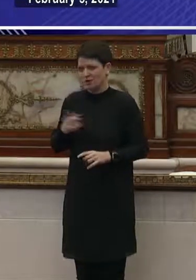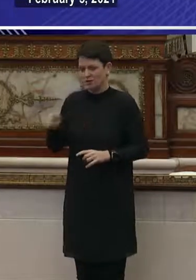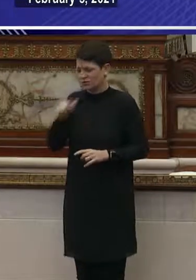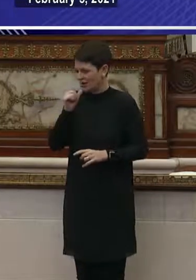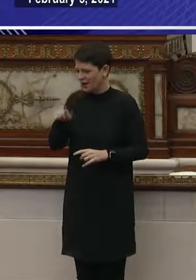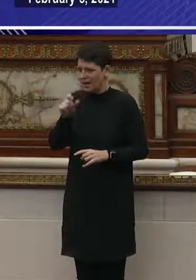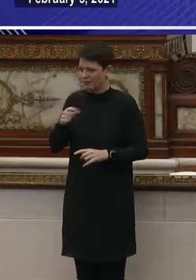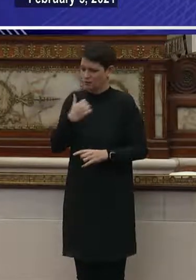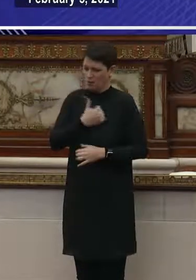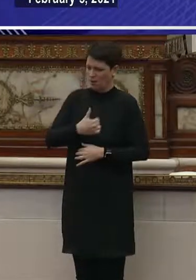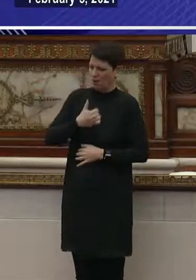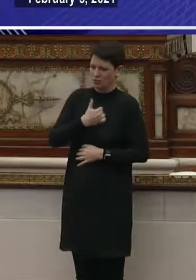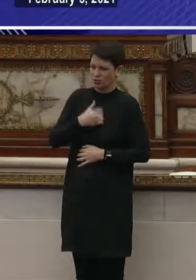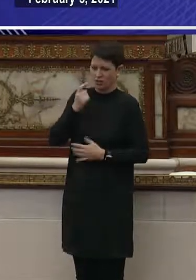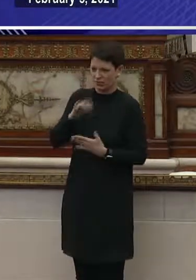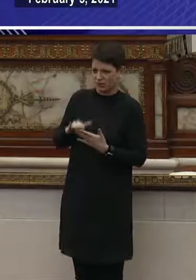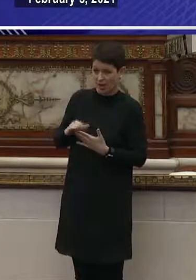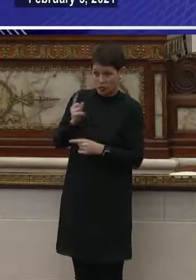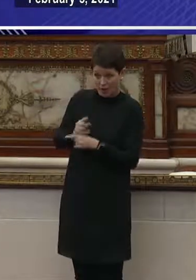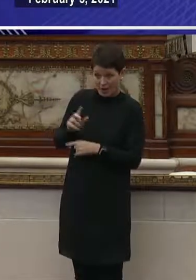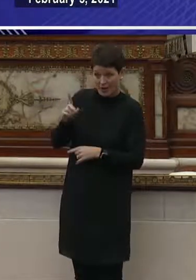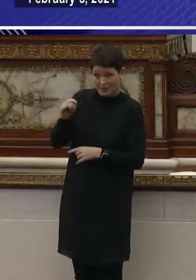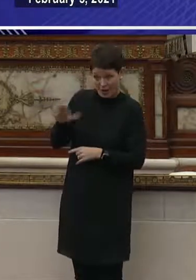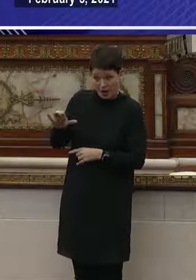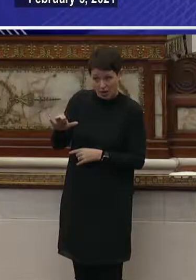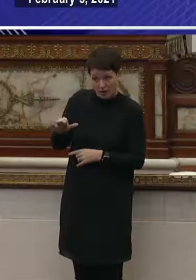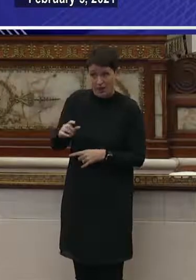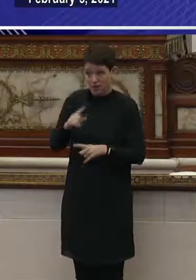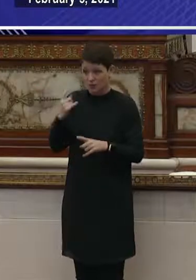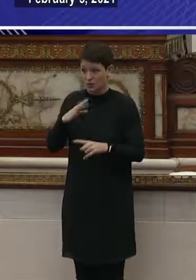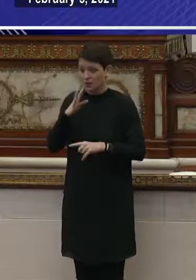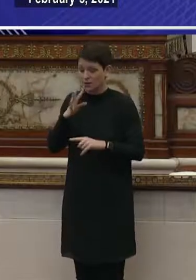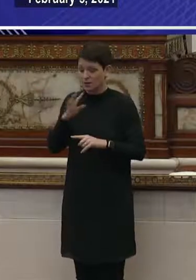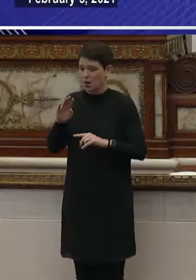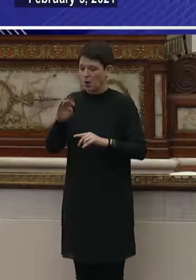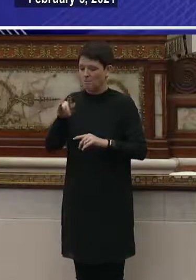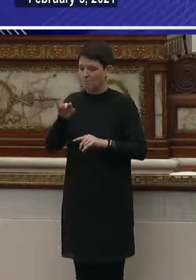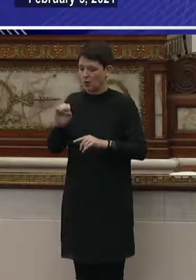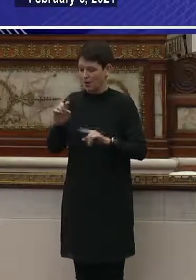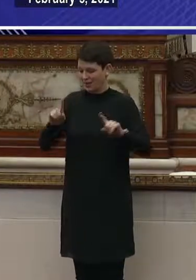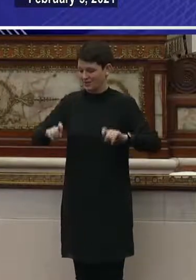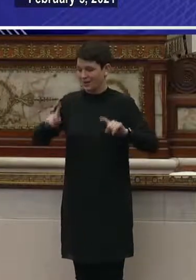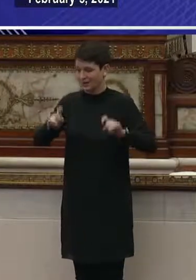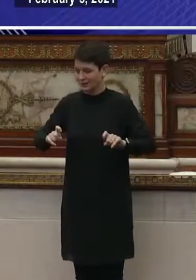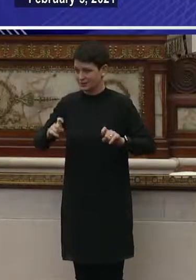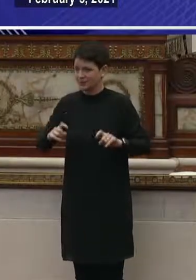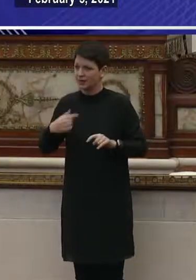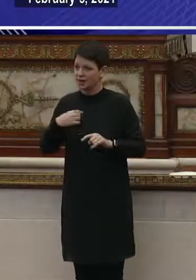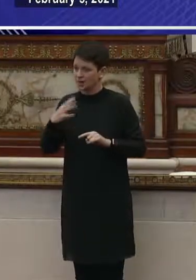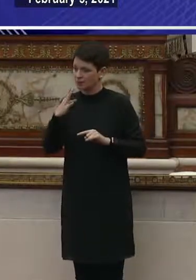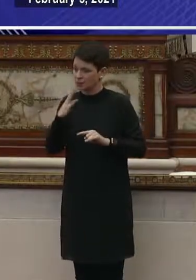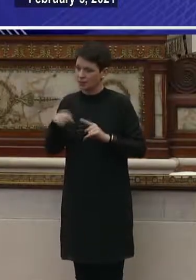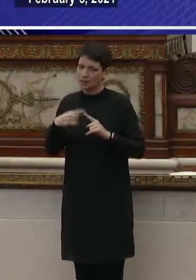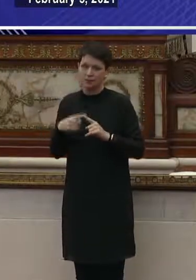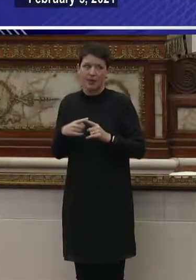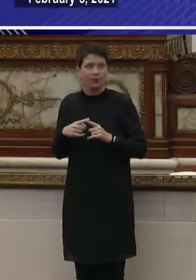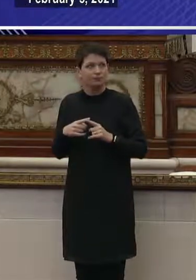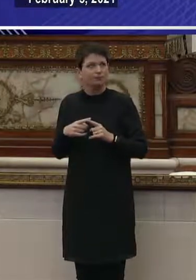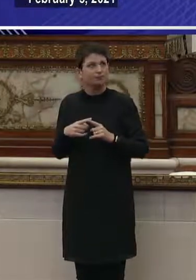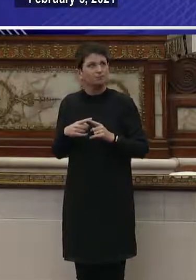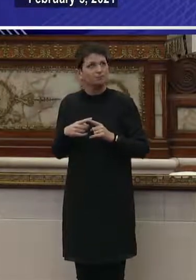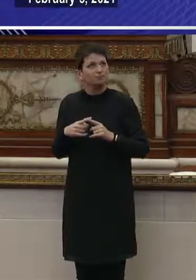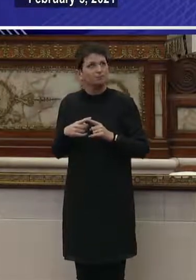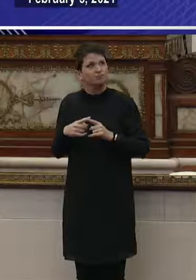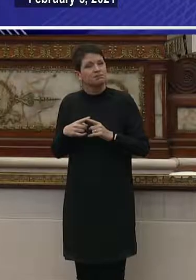to be apologetic about that, right, Doc? Because when I talk about mobile testing, I'm talking about if you have